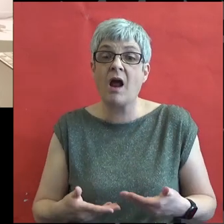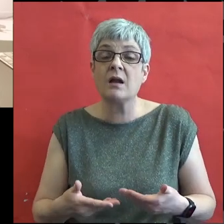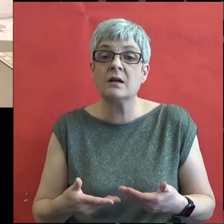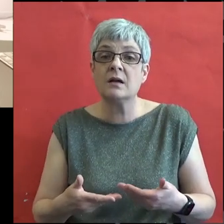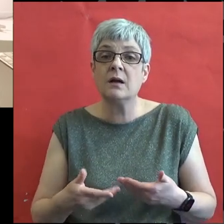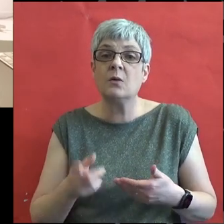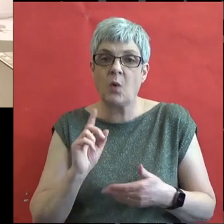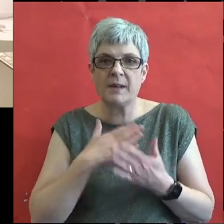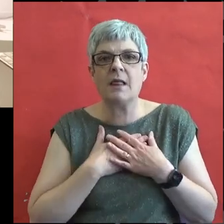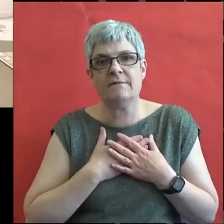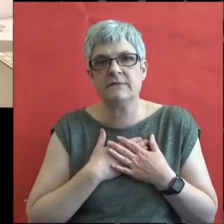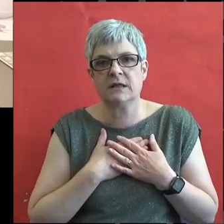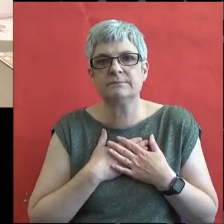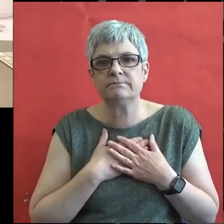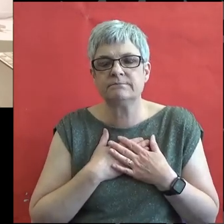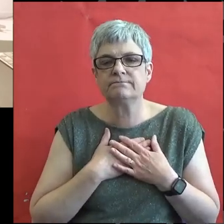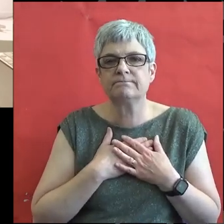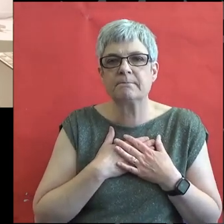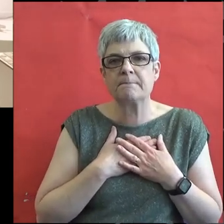what we love.